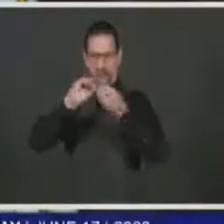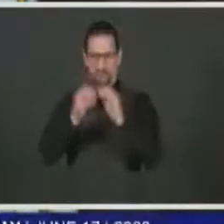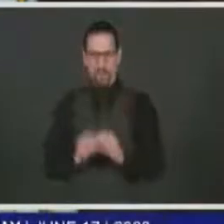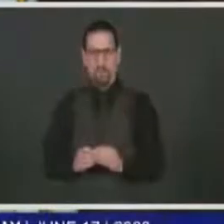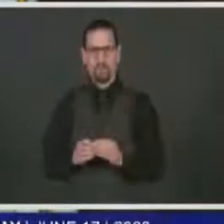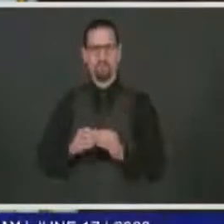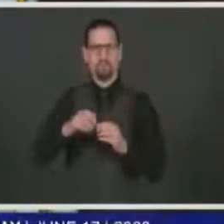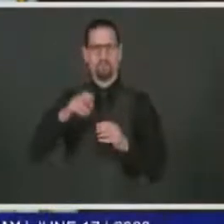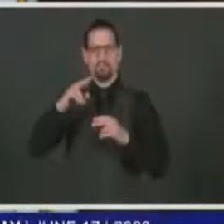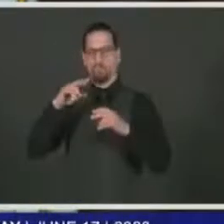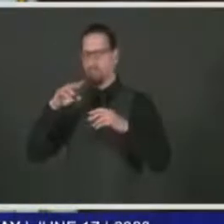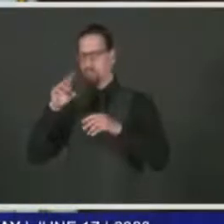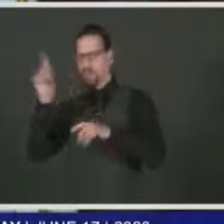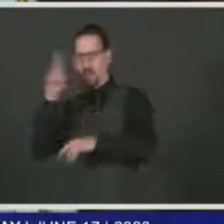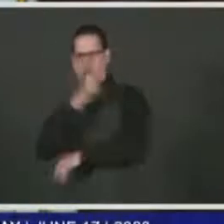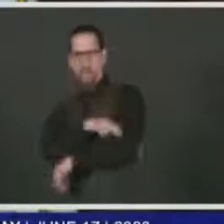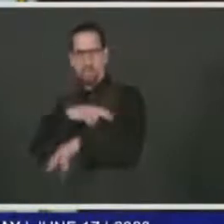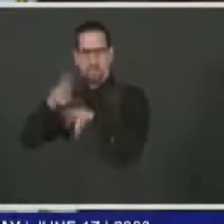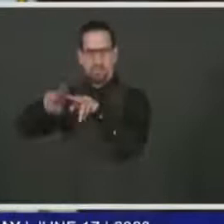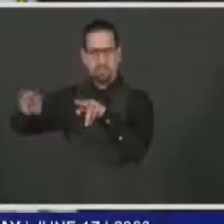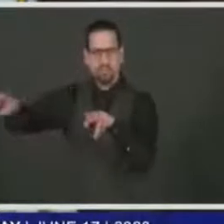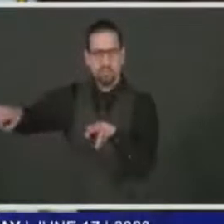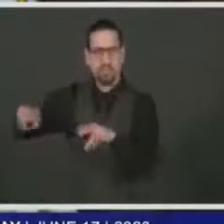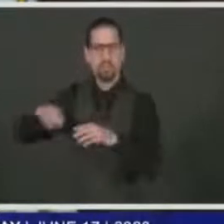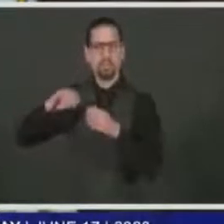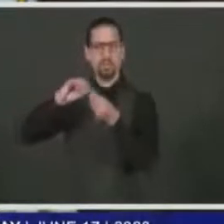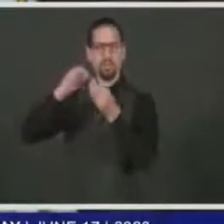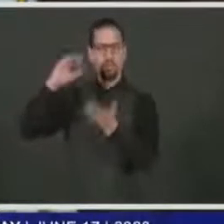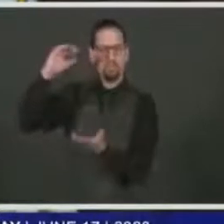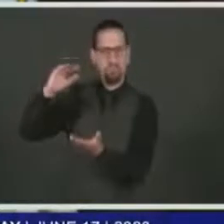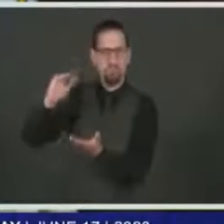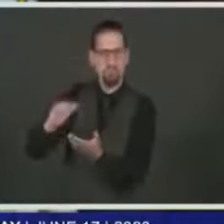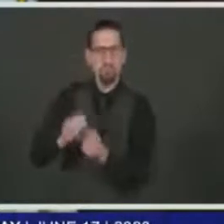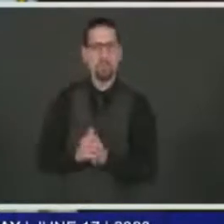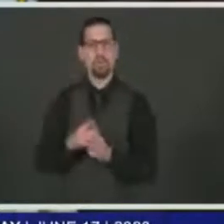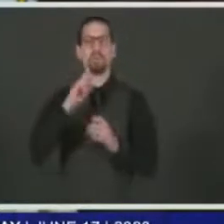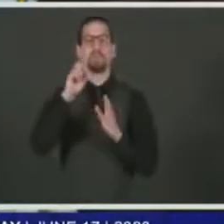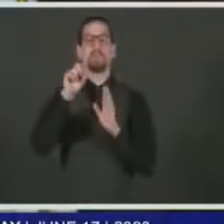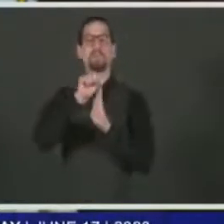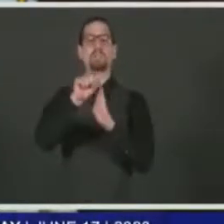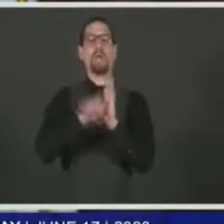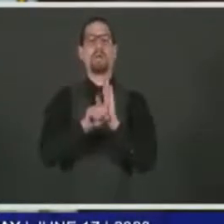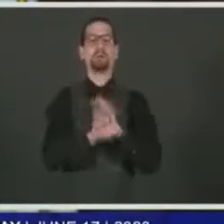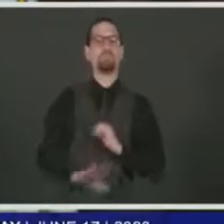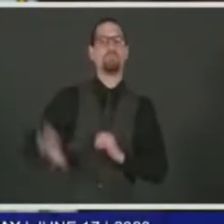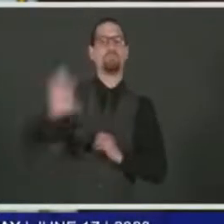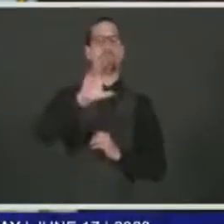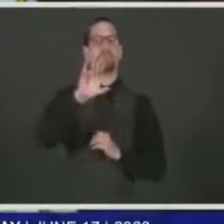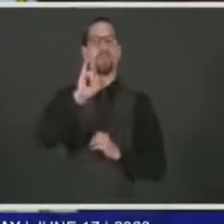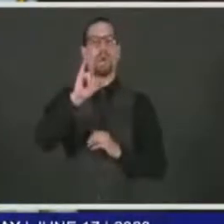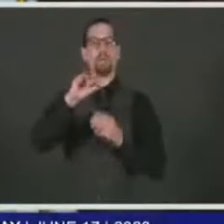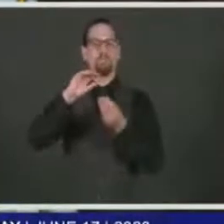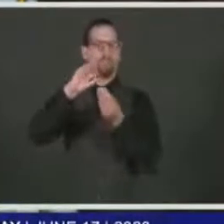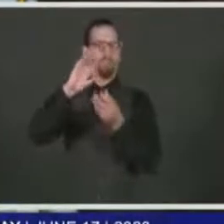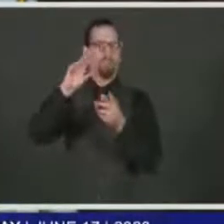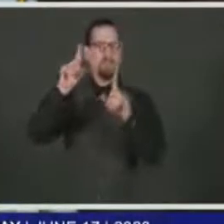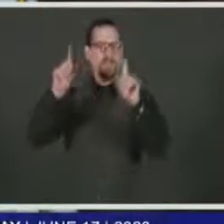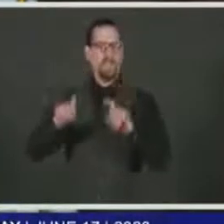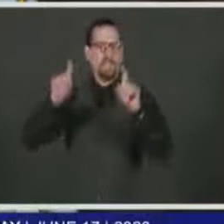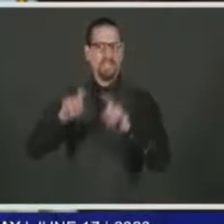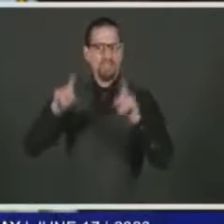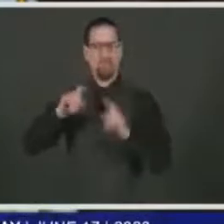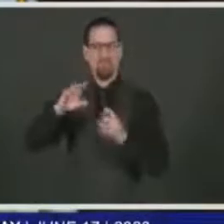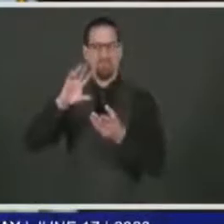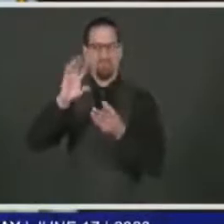Hospitalizations continue to decline. Our statewide test positive rate is